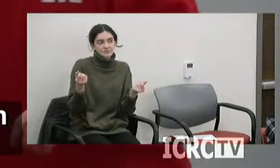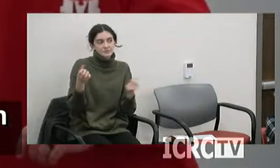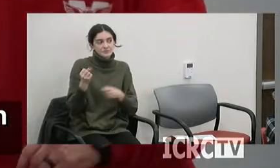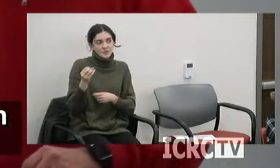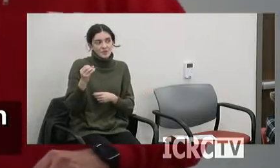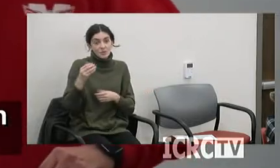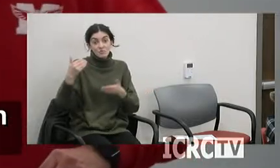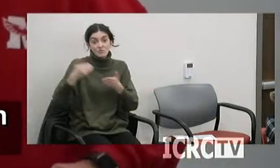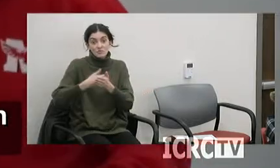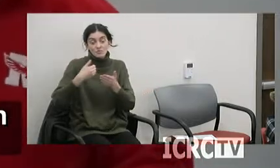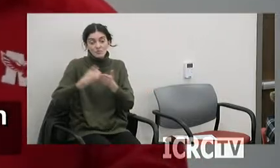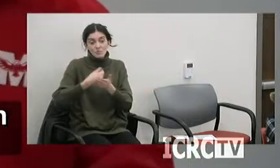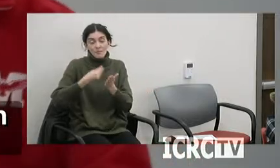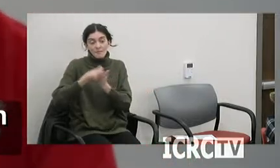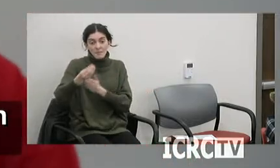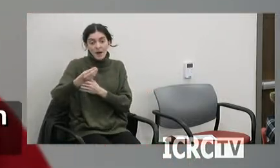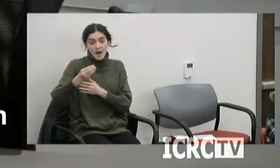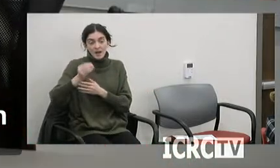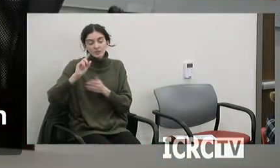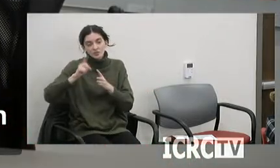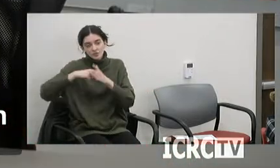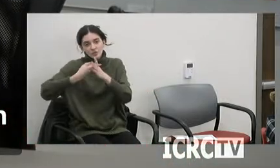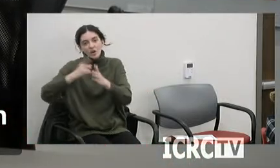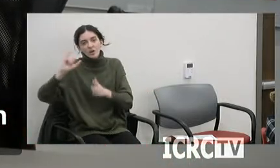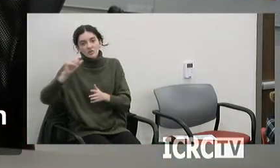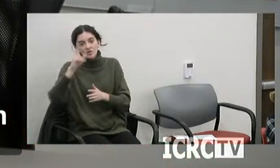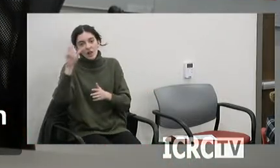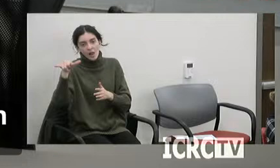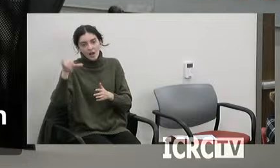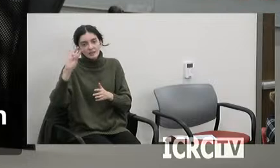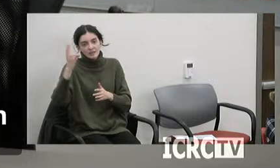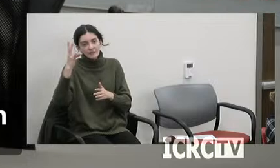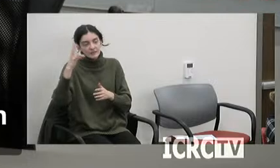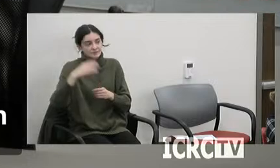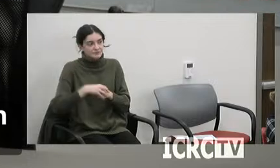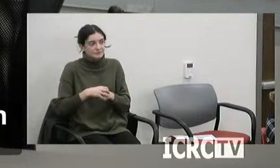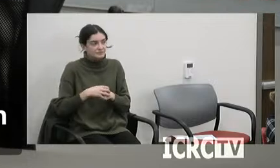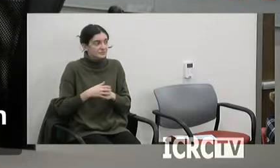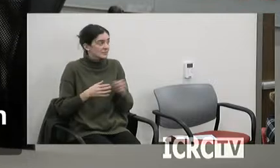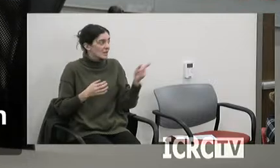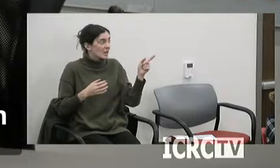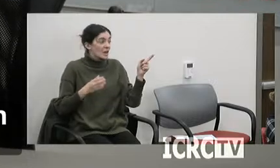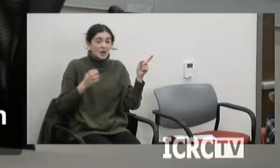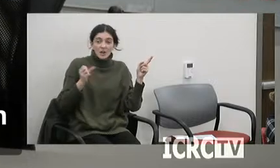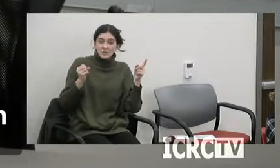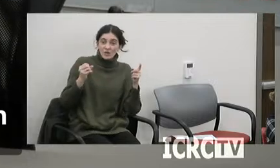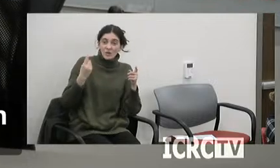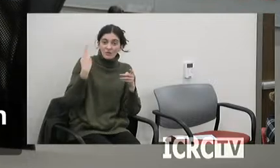So for this one, is there a risk to put it on next month's board meeting?